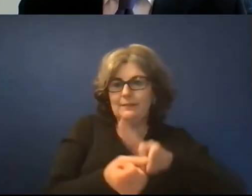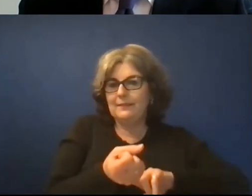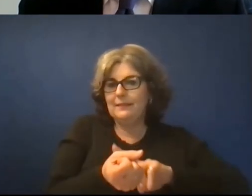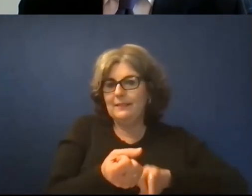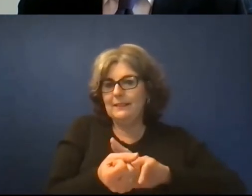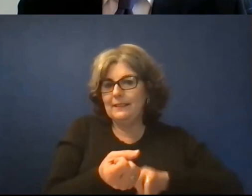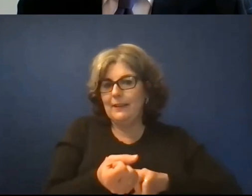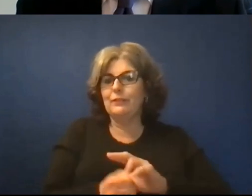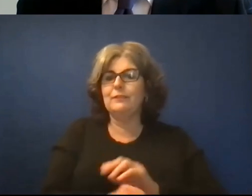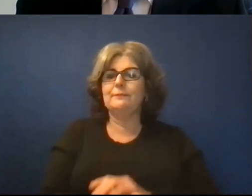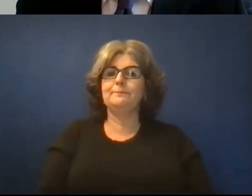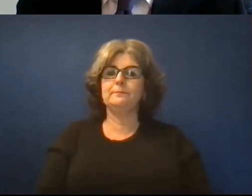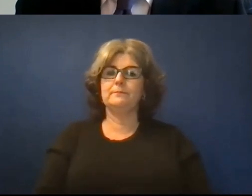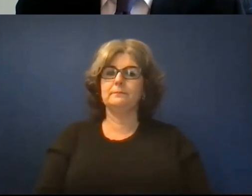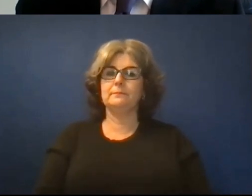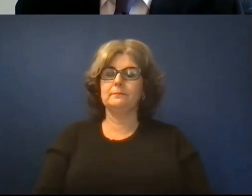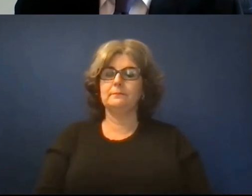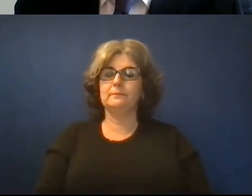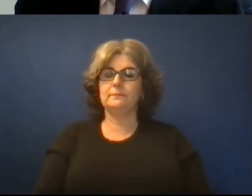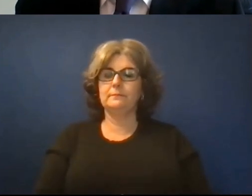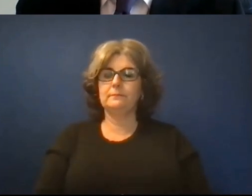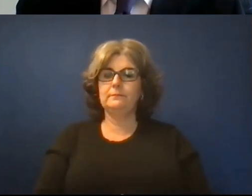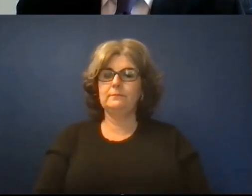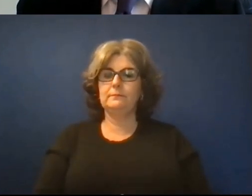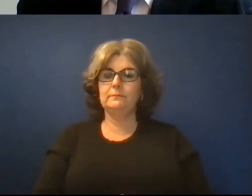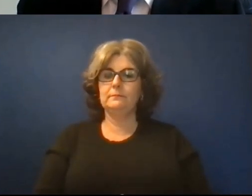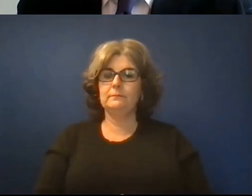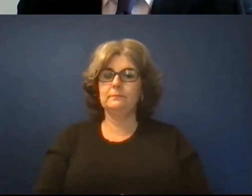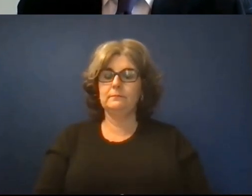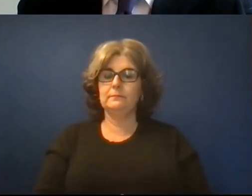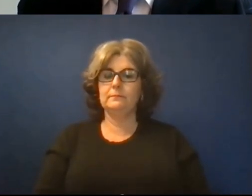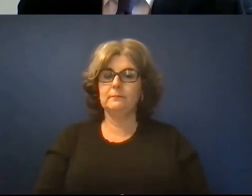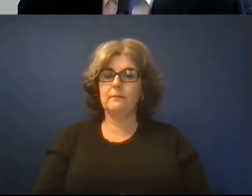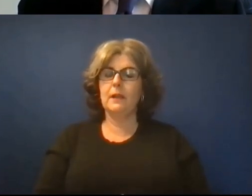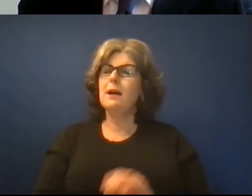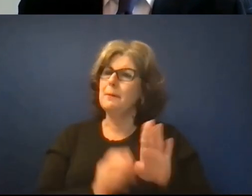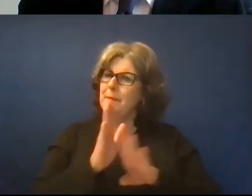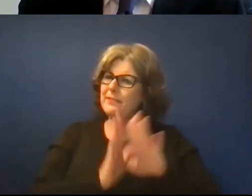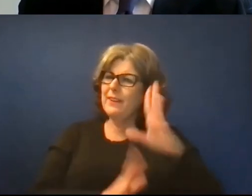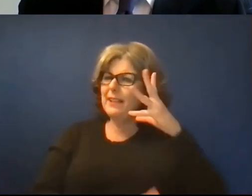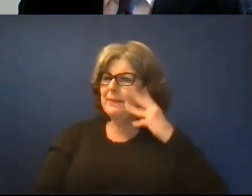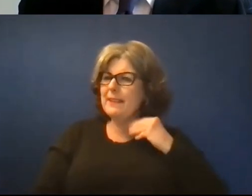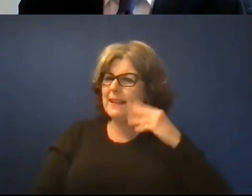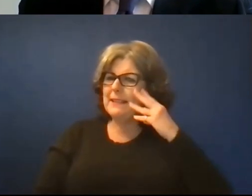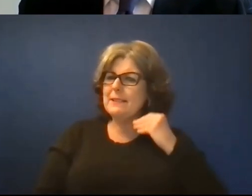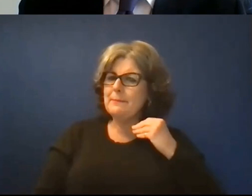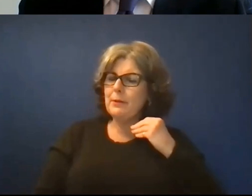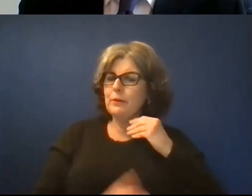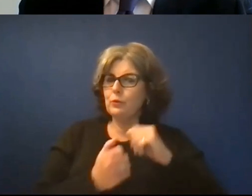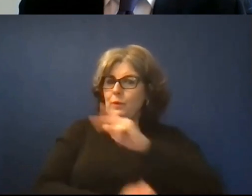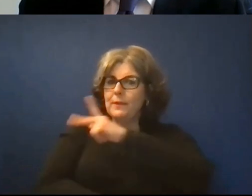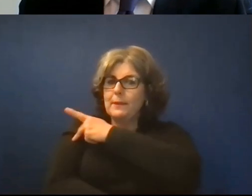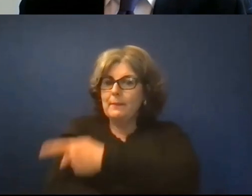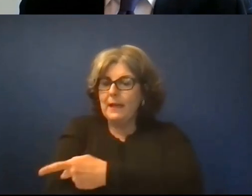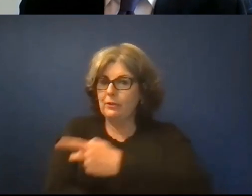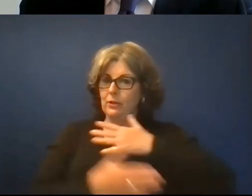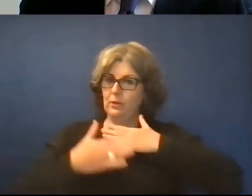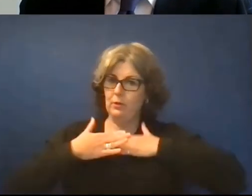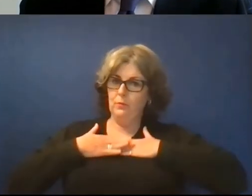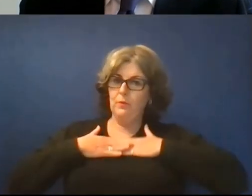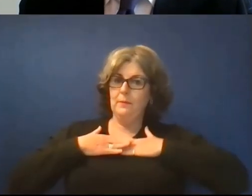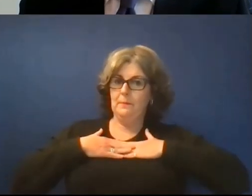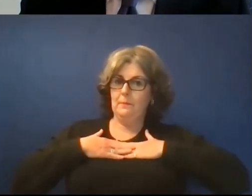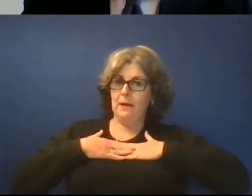so unfortunate. But a large part of creating that experience is smile. You